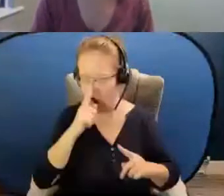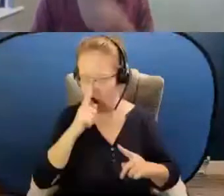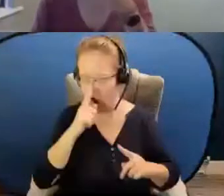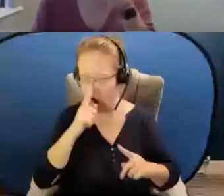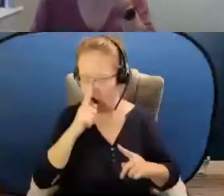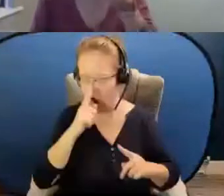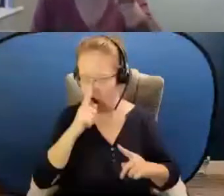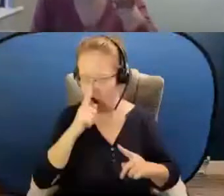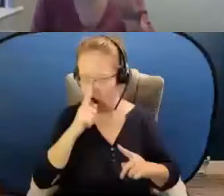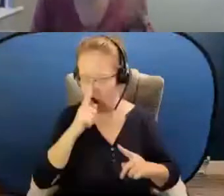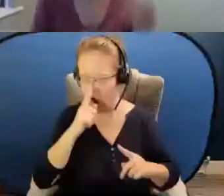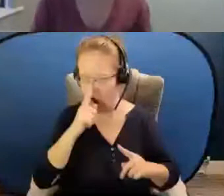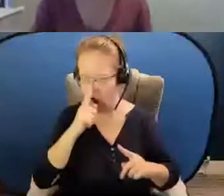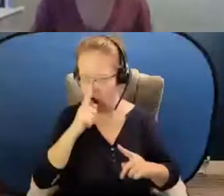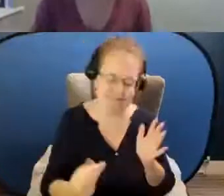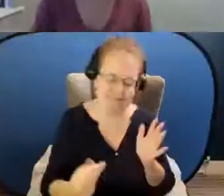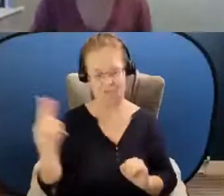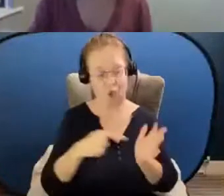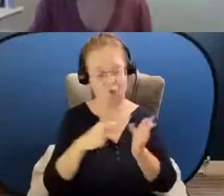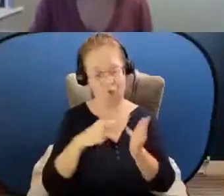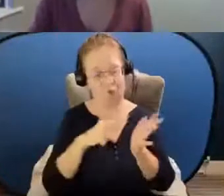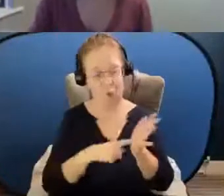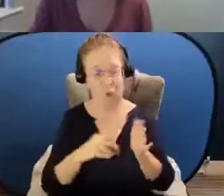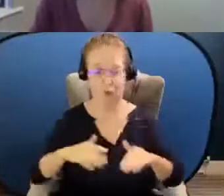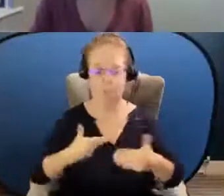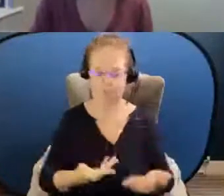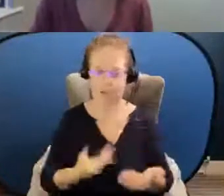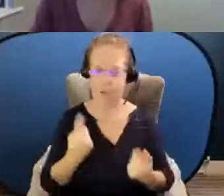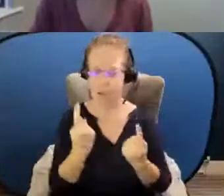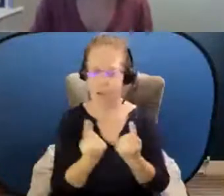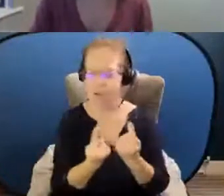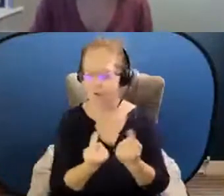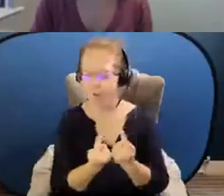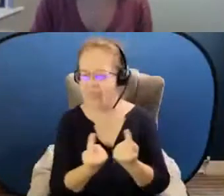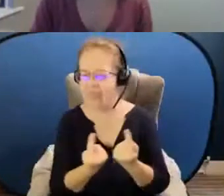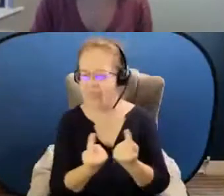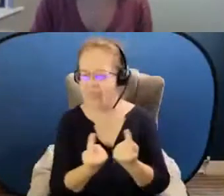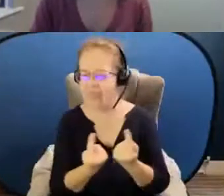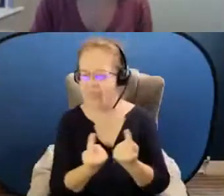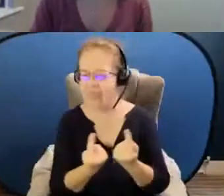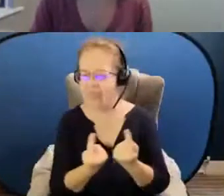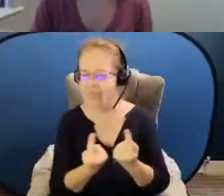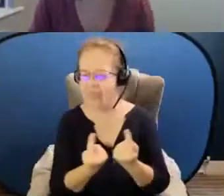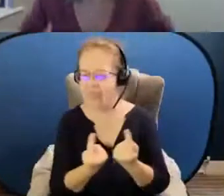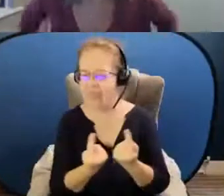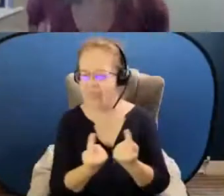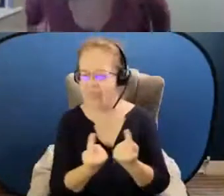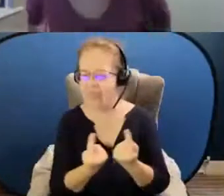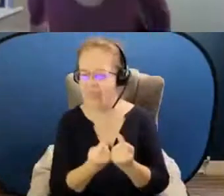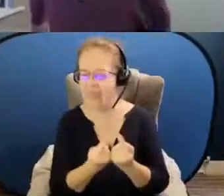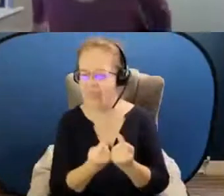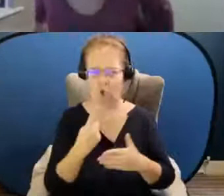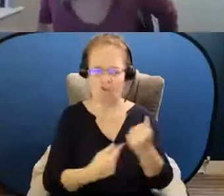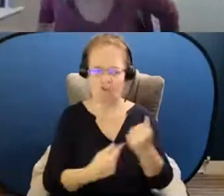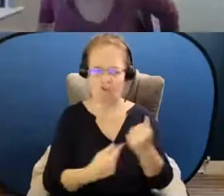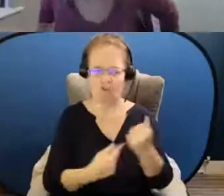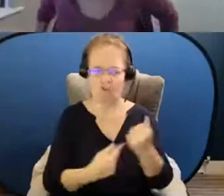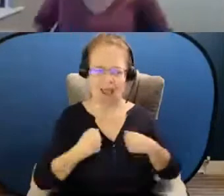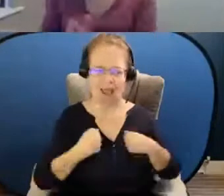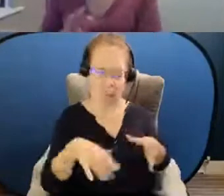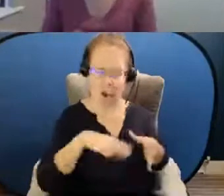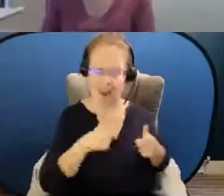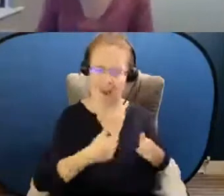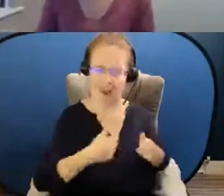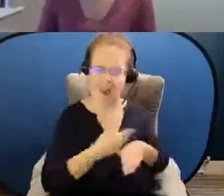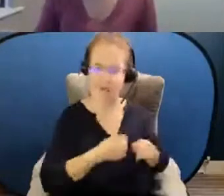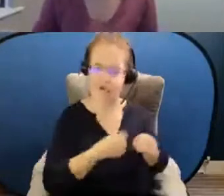view, as tool providers, what are some of the things that you think that maybe, you know, wider than our particular